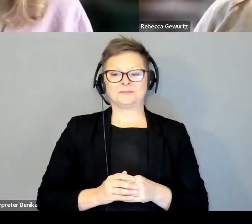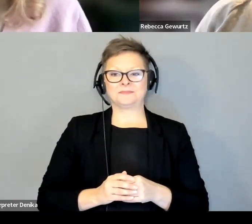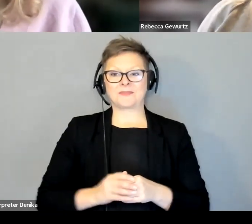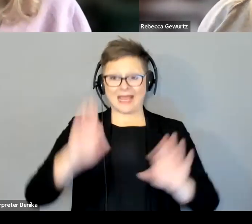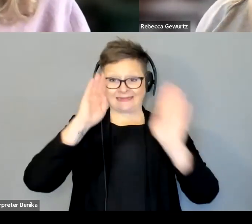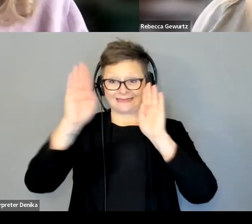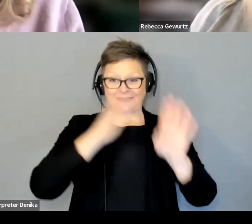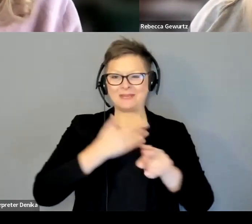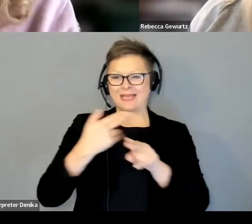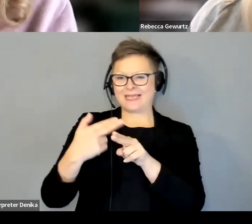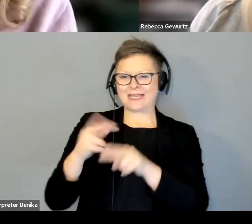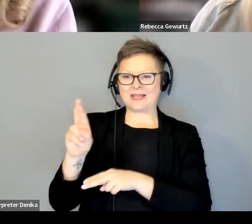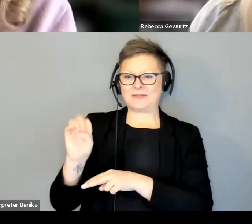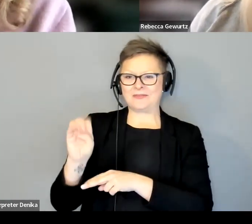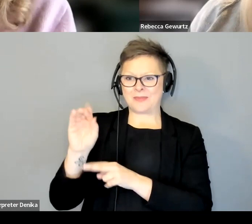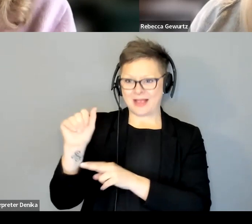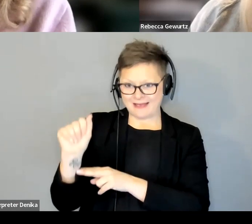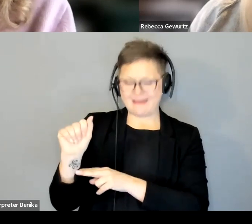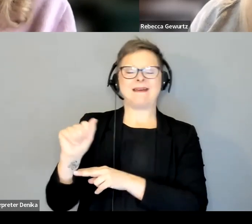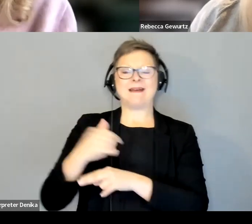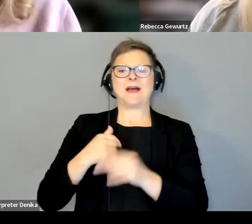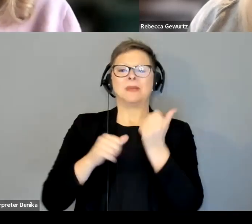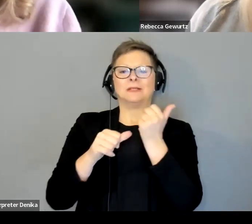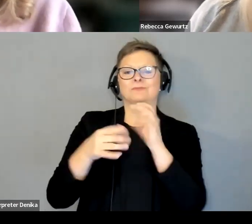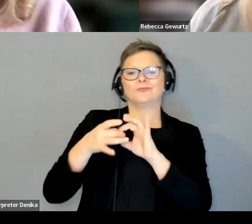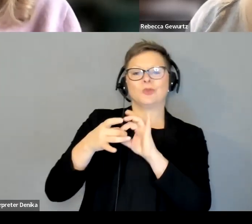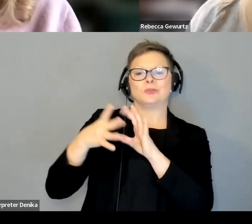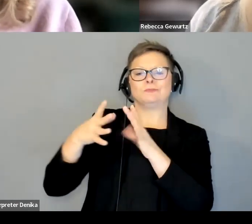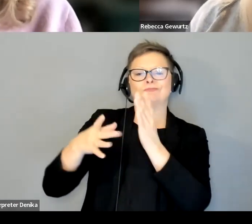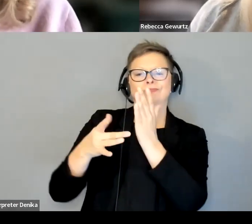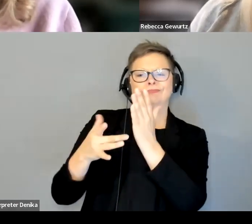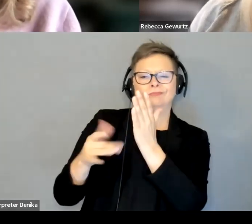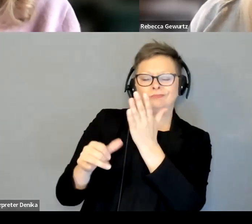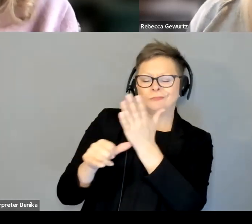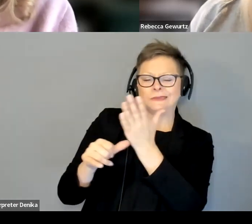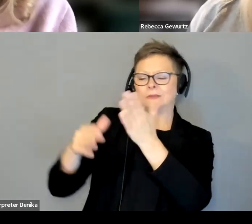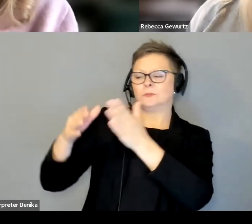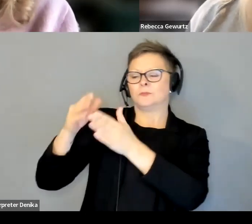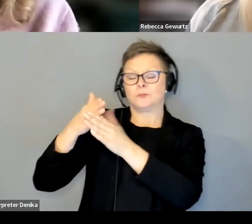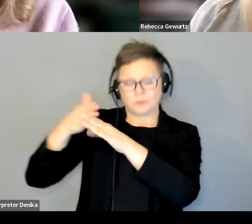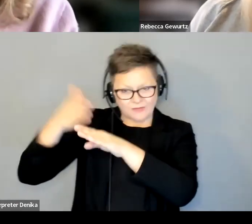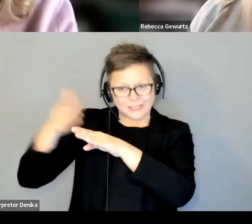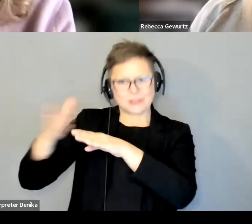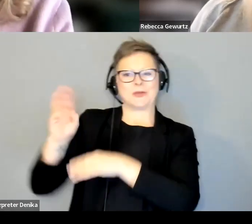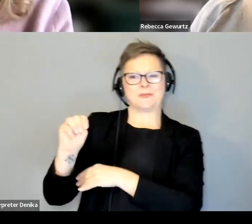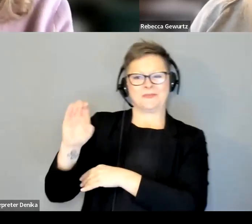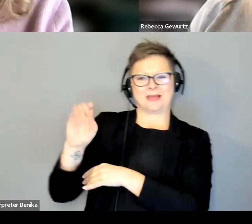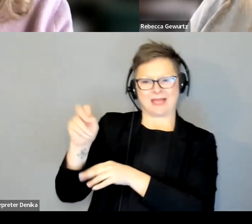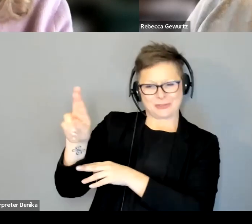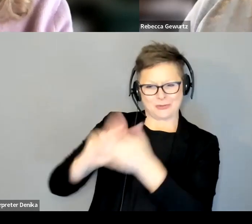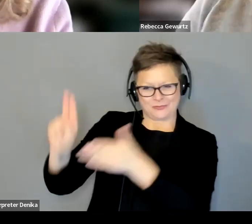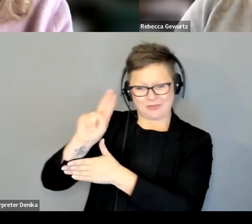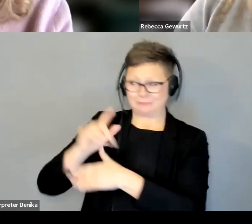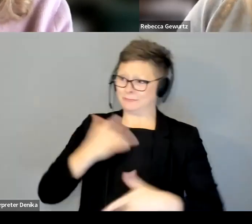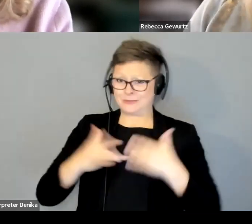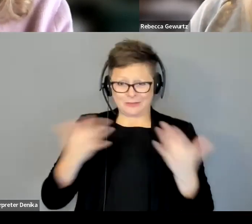Hi, my name is Rebecca Gevirtz. I'm an associate professor at McMaster University. I'm excited to be here today, and I